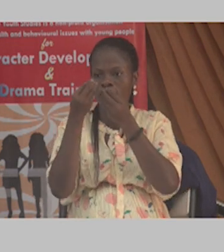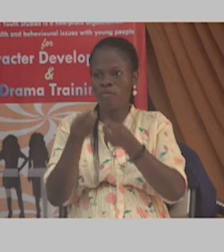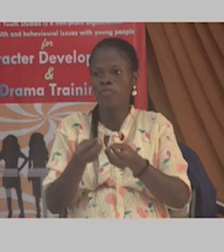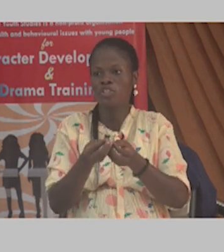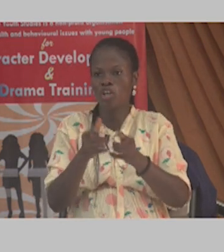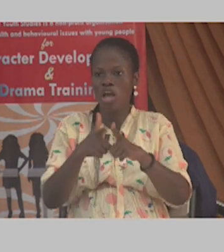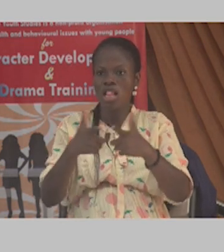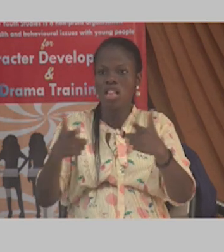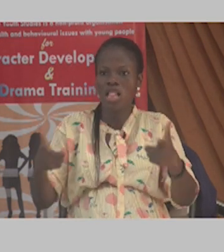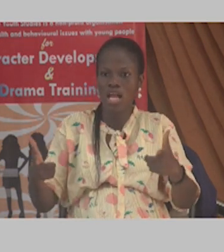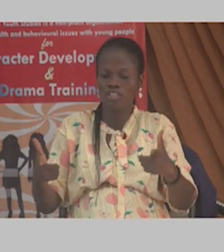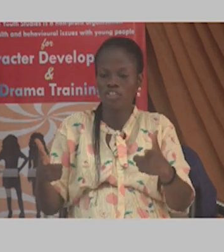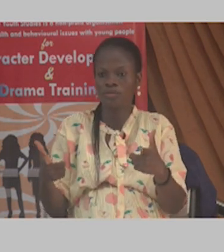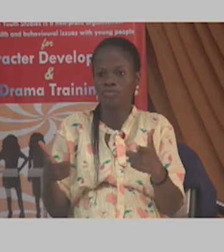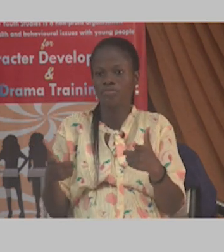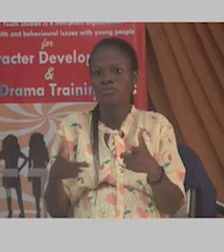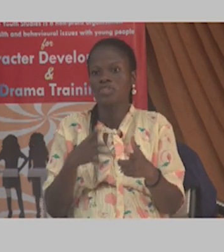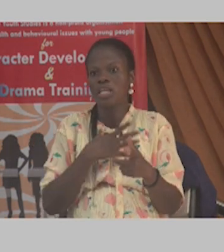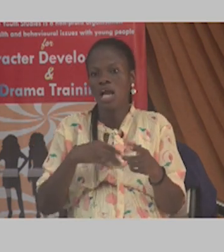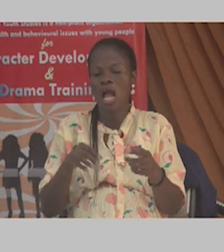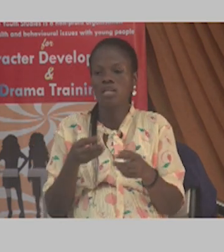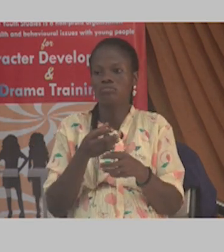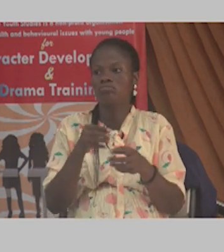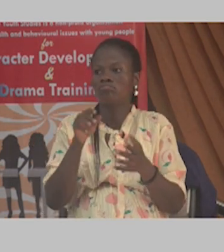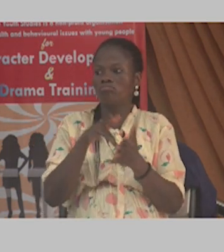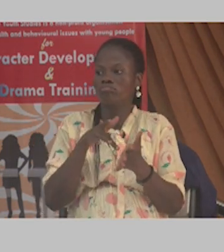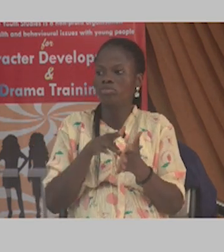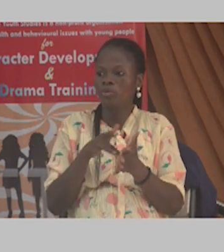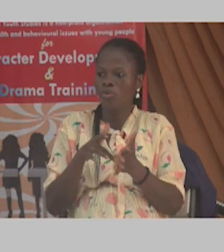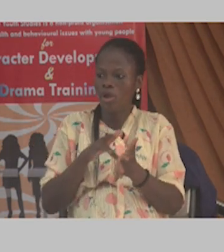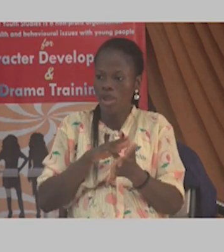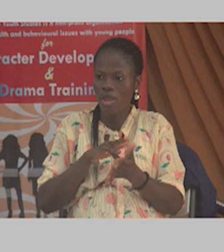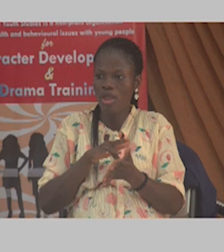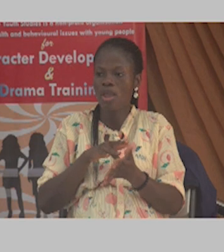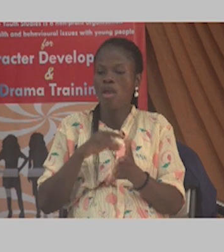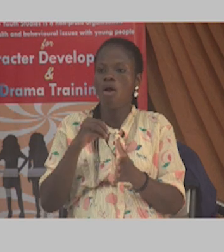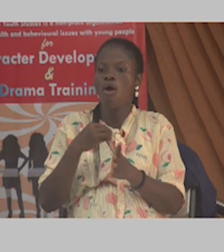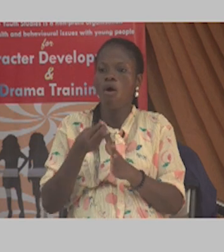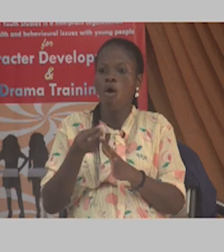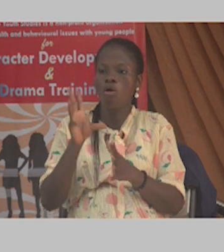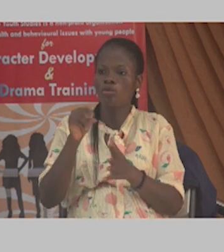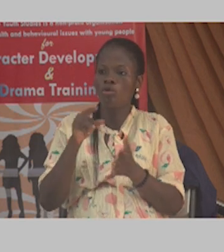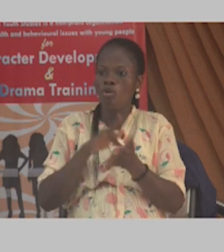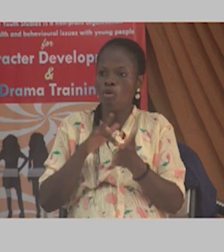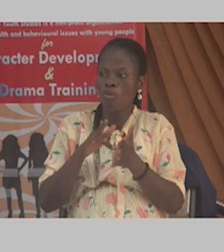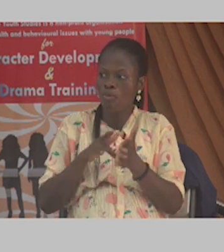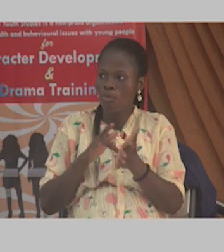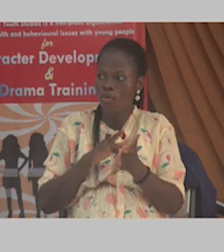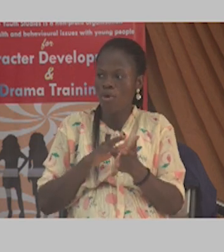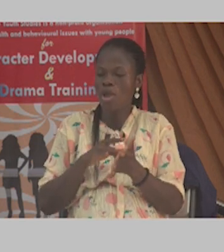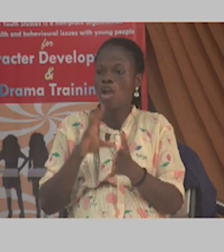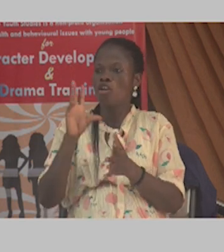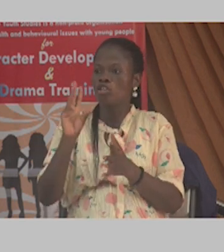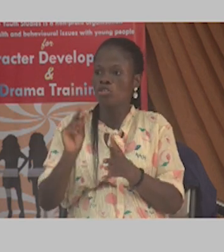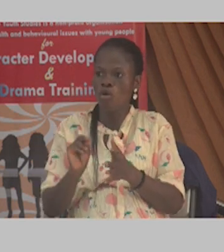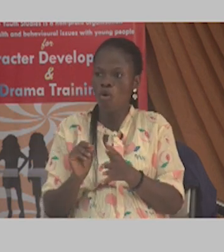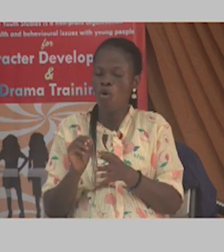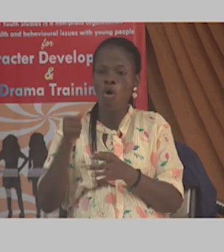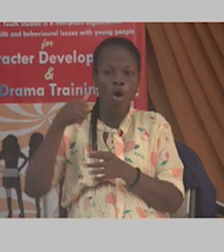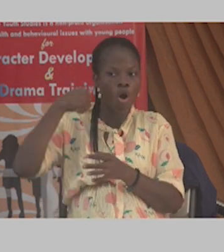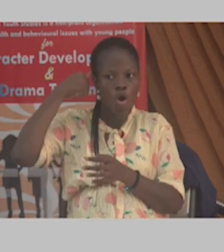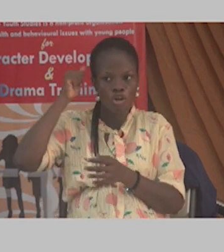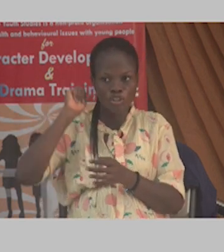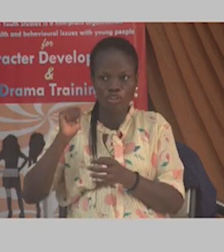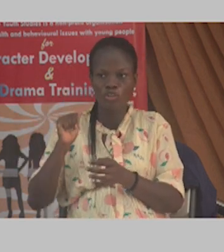large prints and braille, or no braille on elevators, no audio on